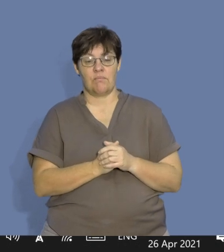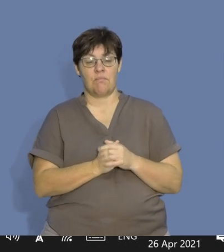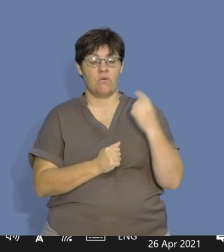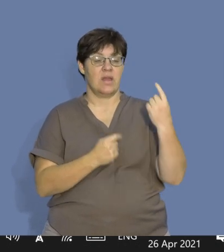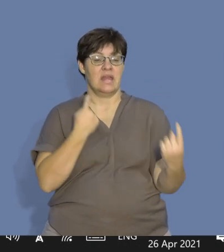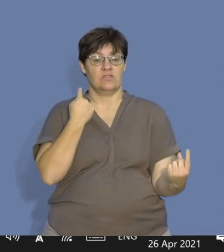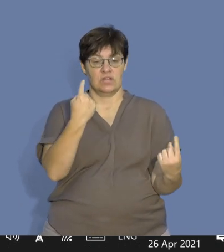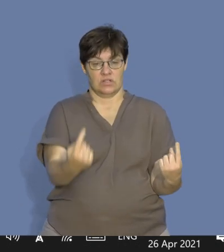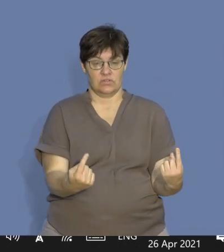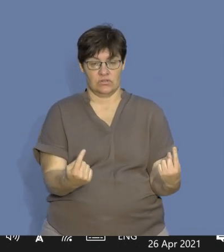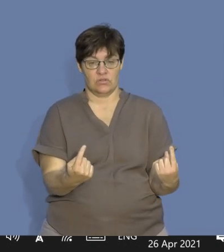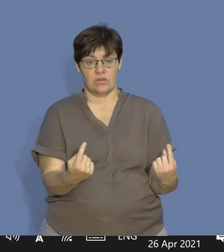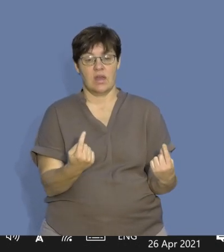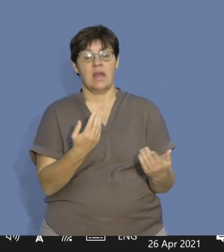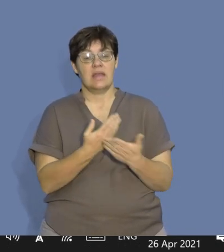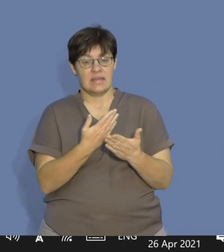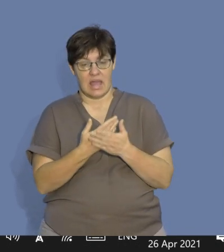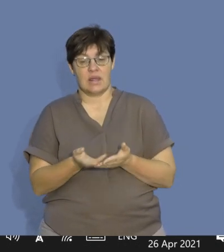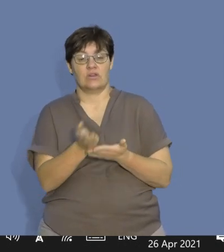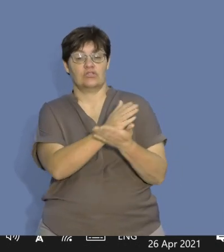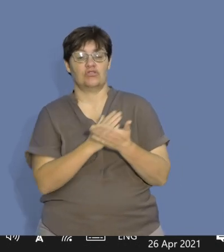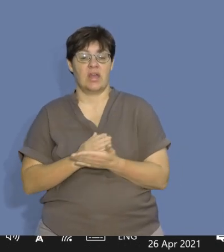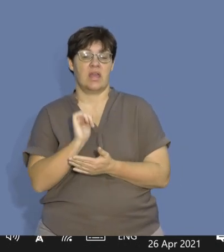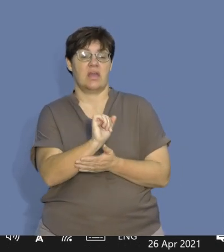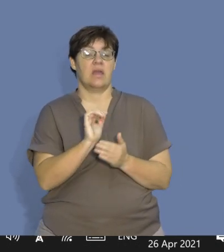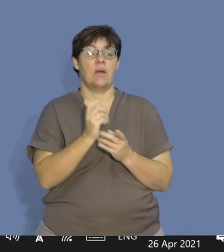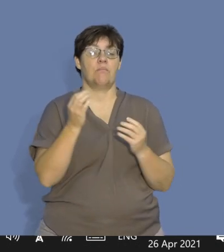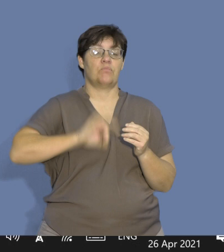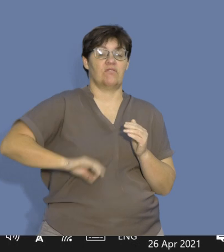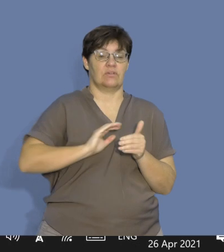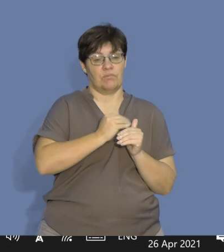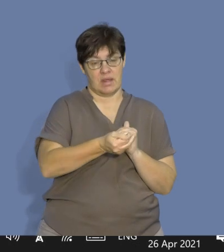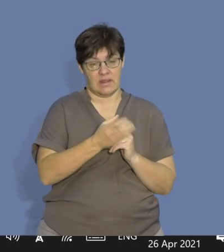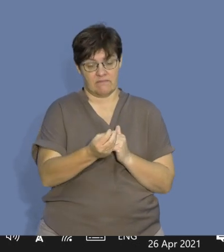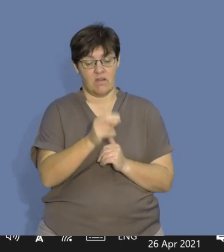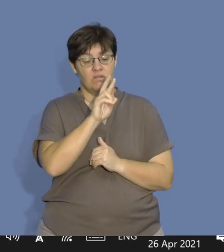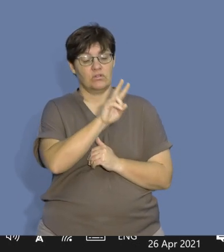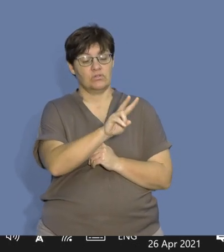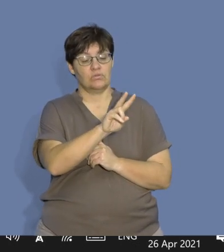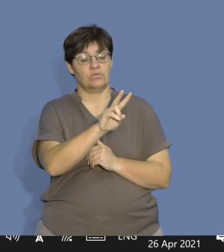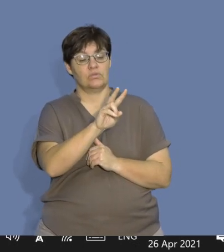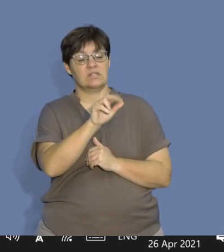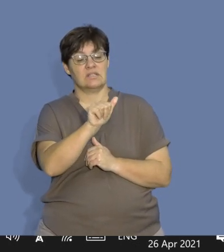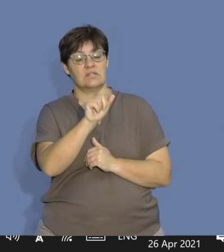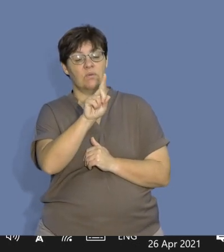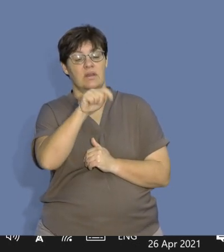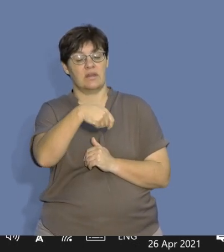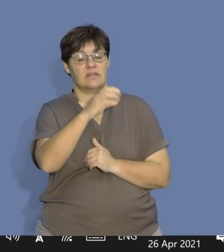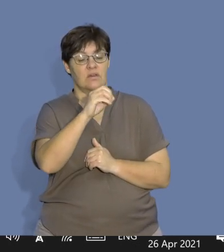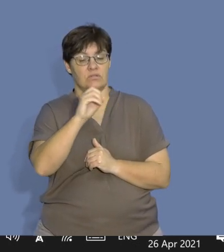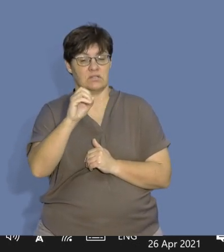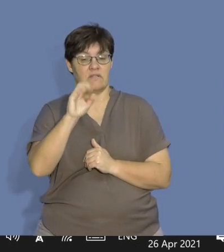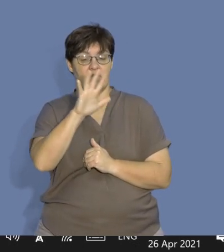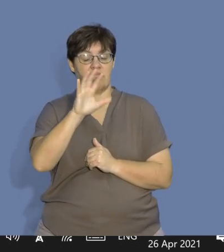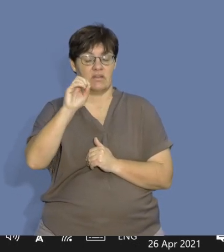the 2 partners. So each partner is entitled to a share of remaining profit of